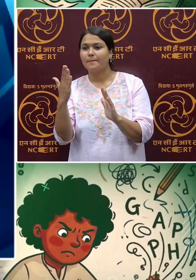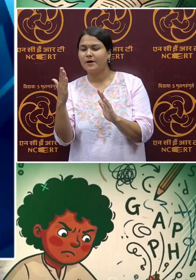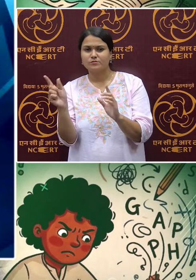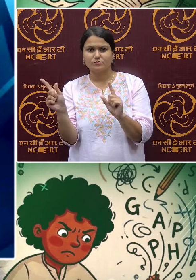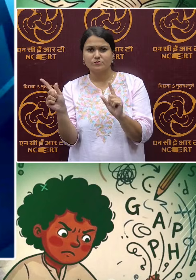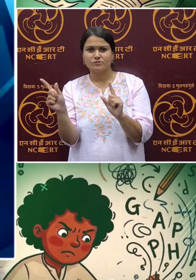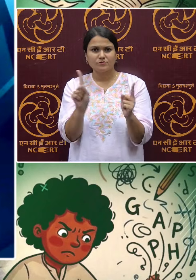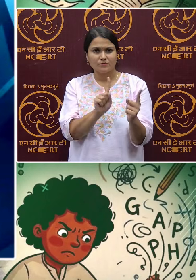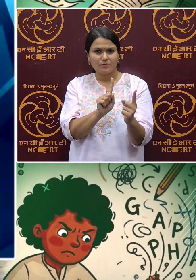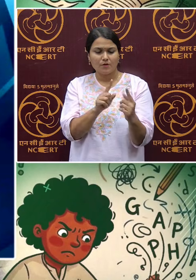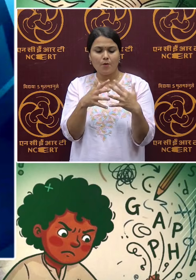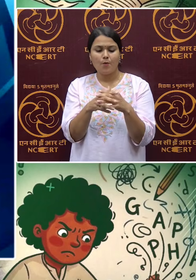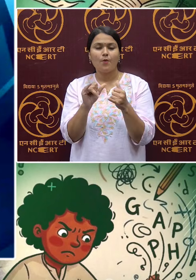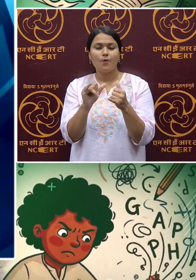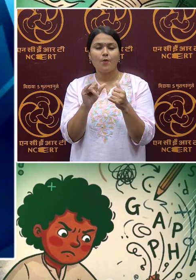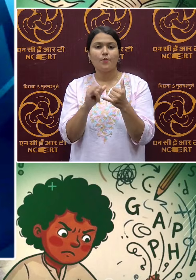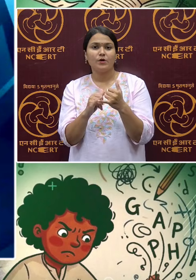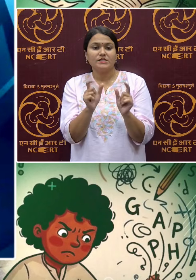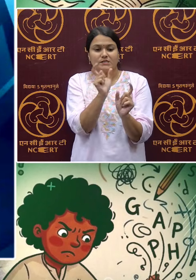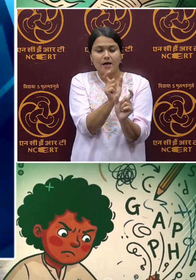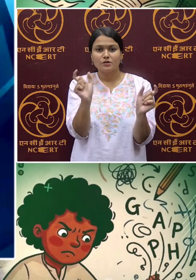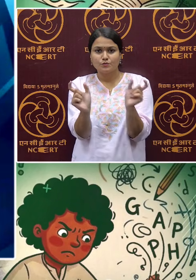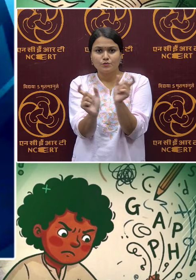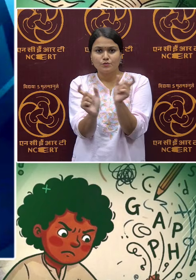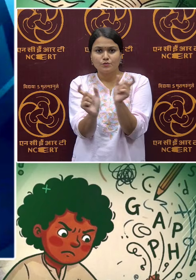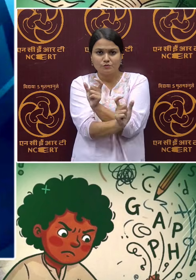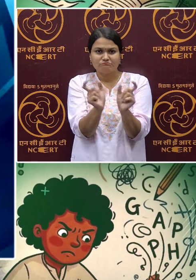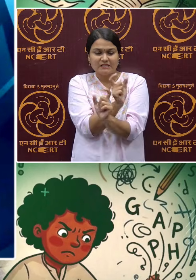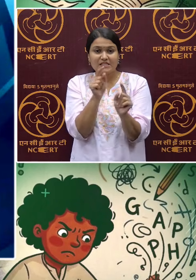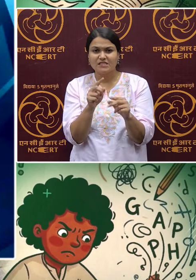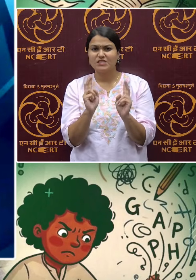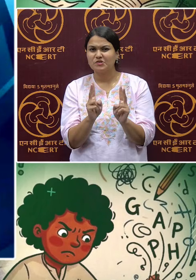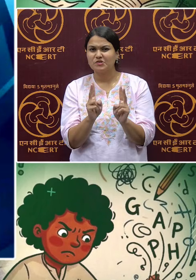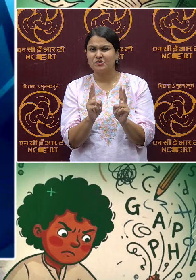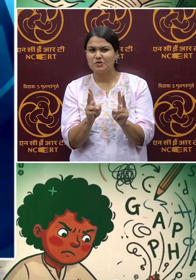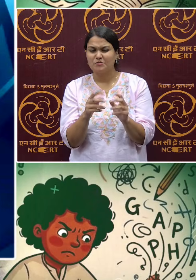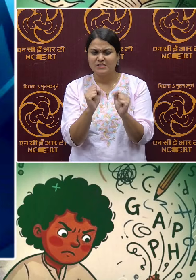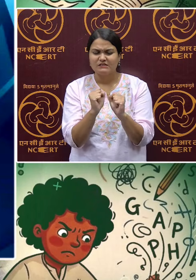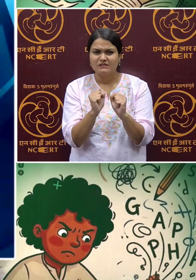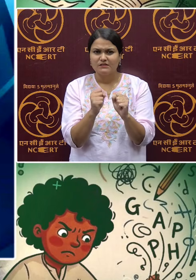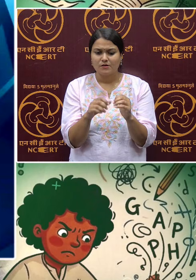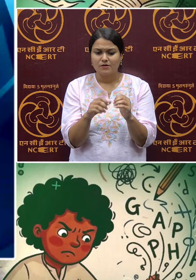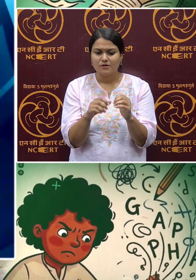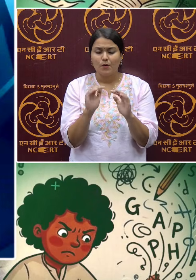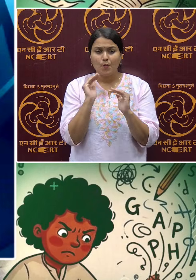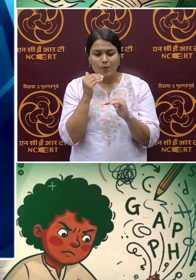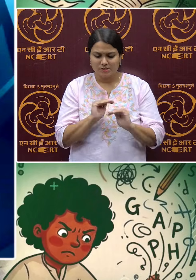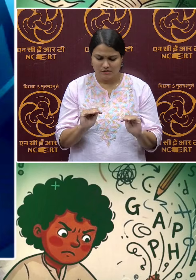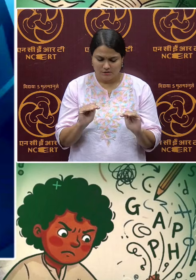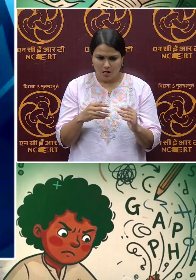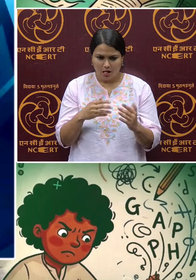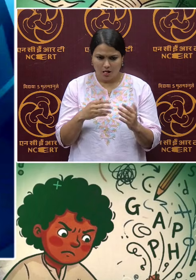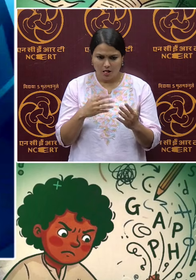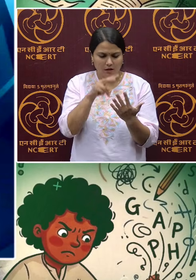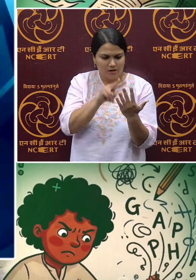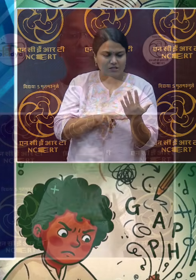But the child say was, but the text will be saw. So these are the very common difficulties when children actually attempt to